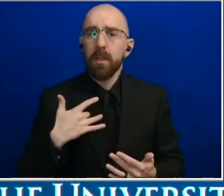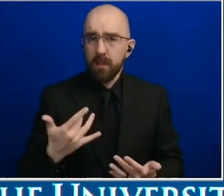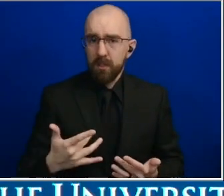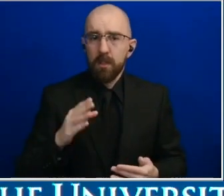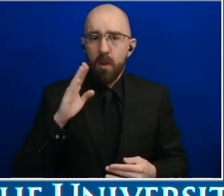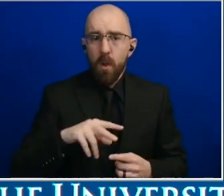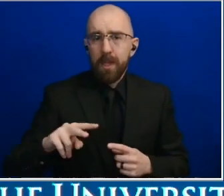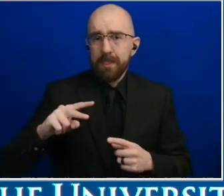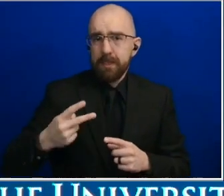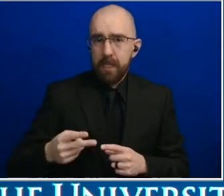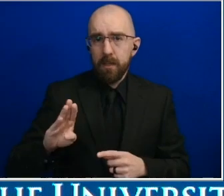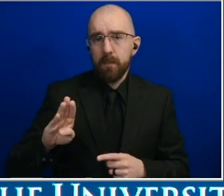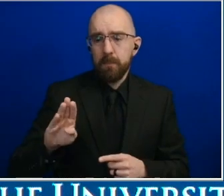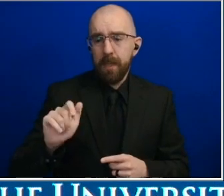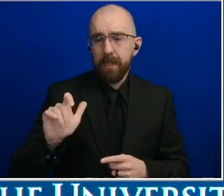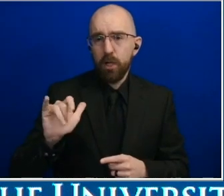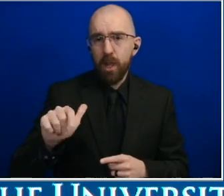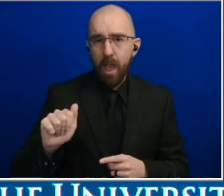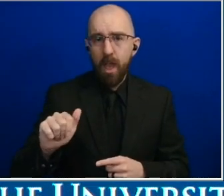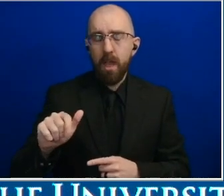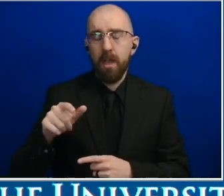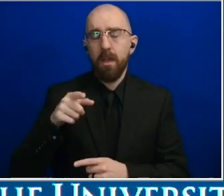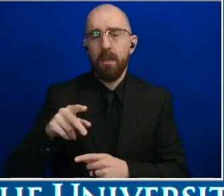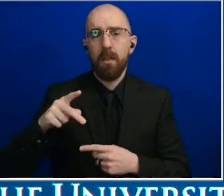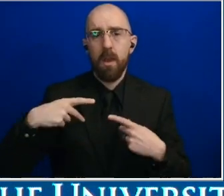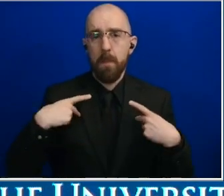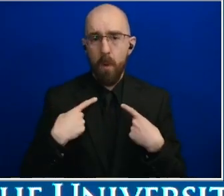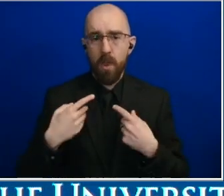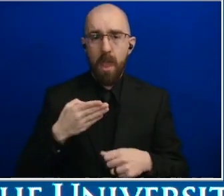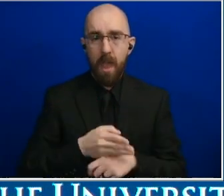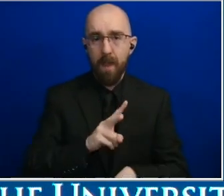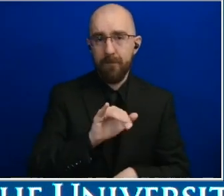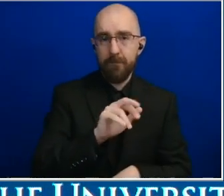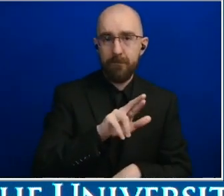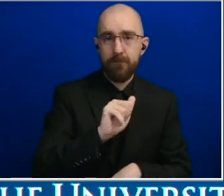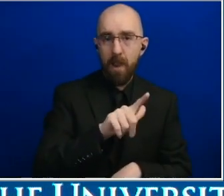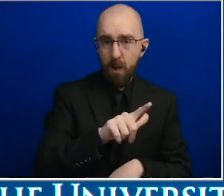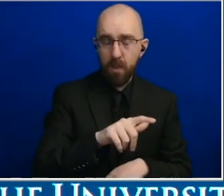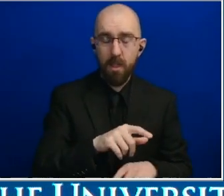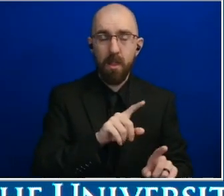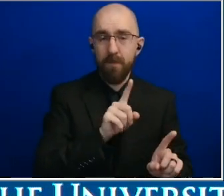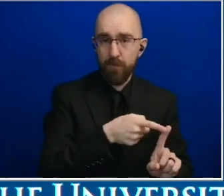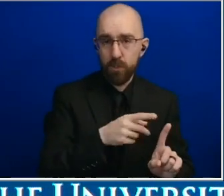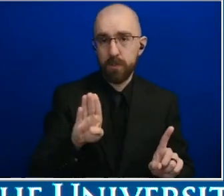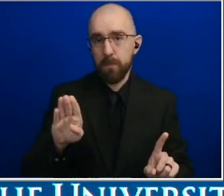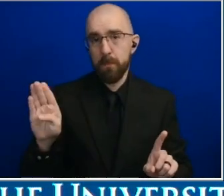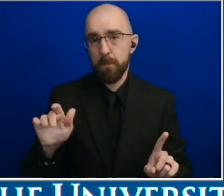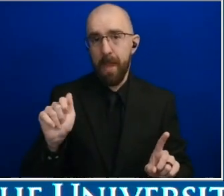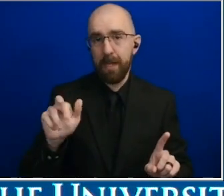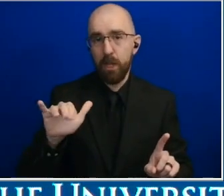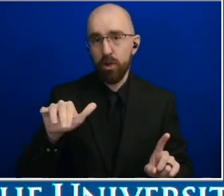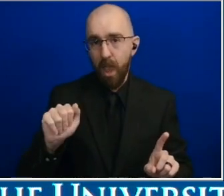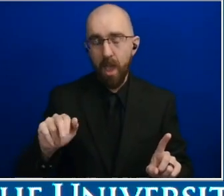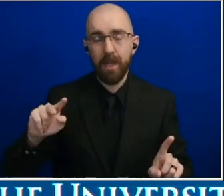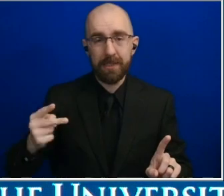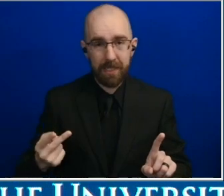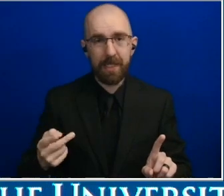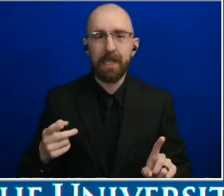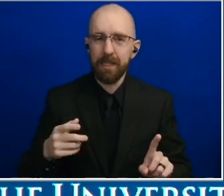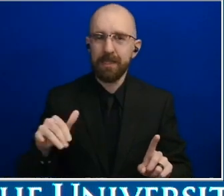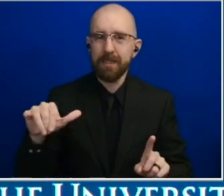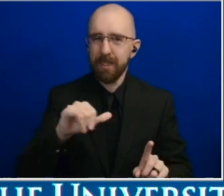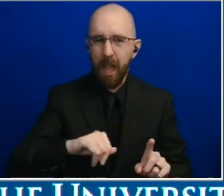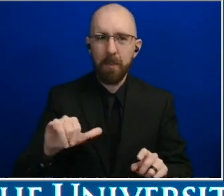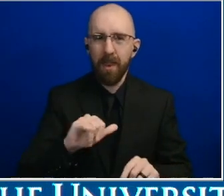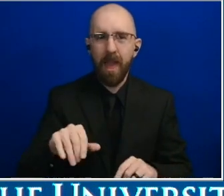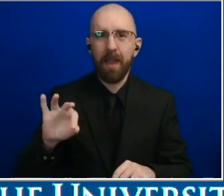bacterial pneumonia after a viral pneumonia can be common, especially in things like influenza. Now, we didn't really see it that